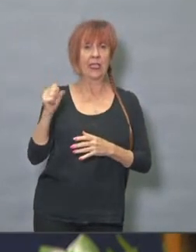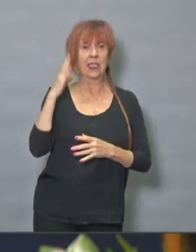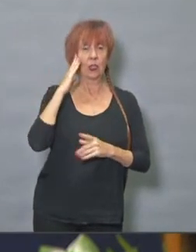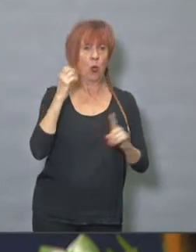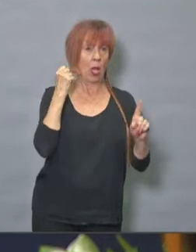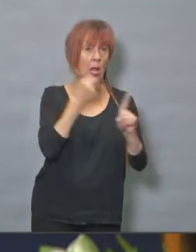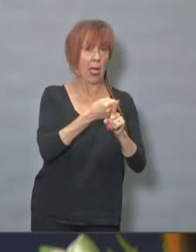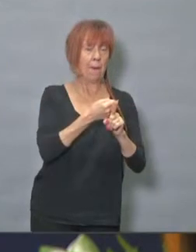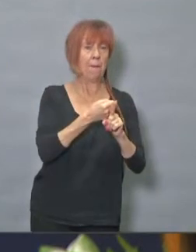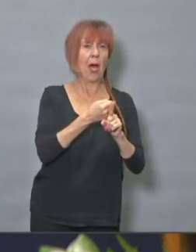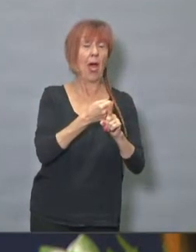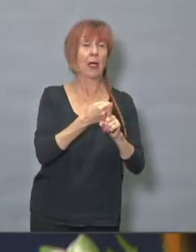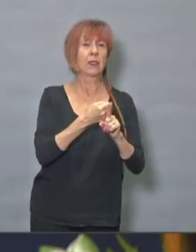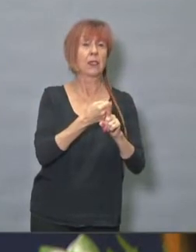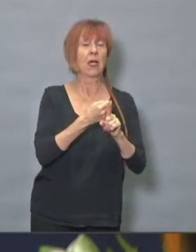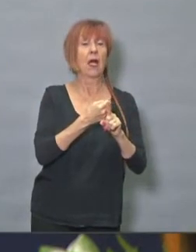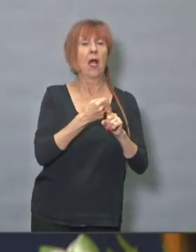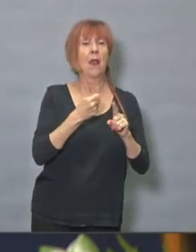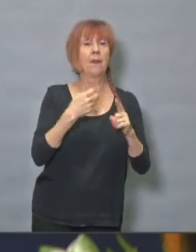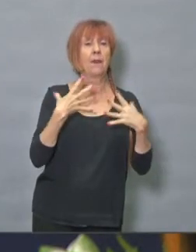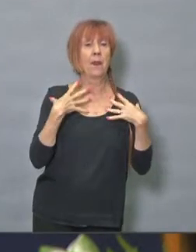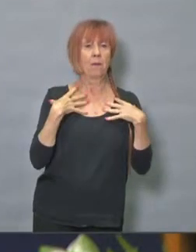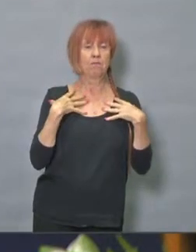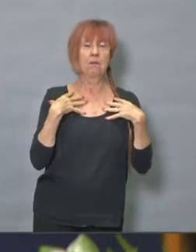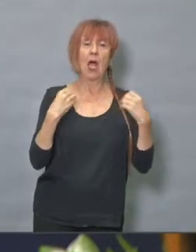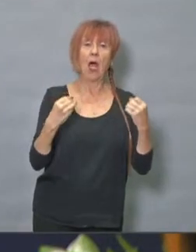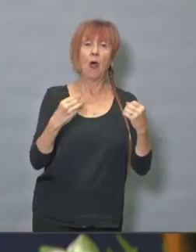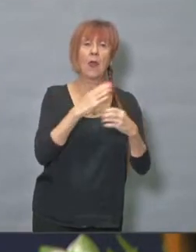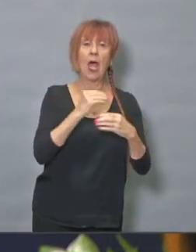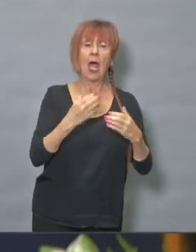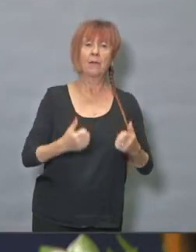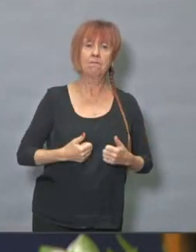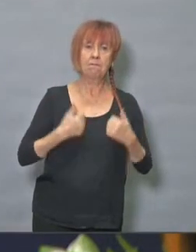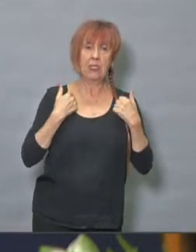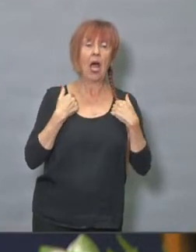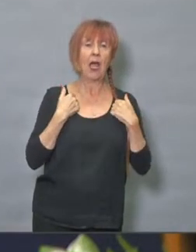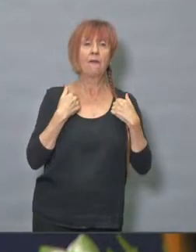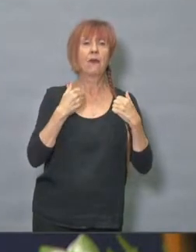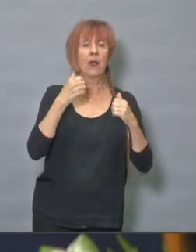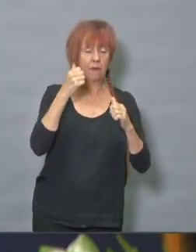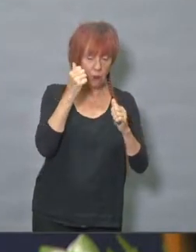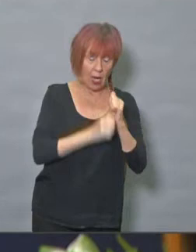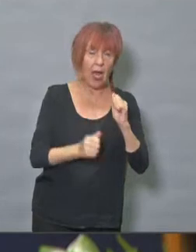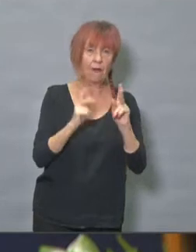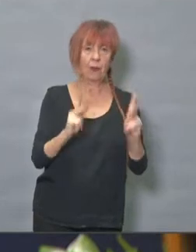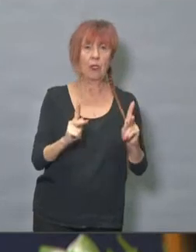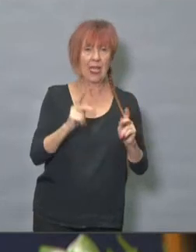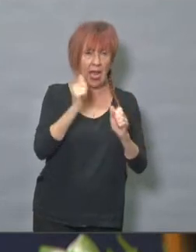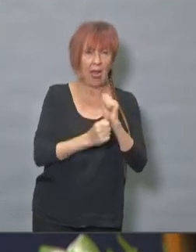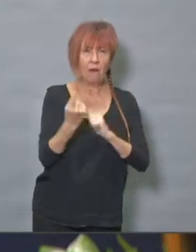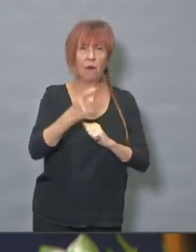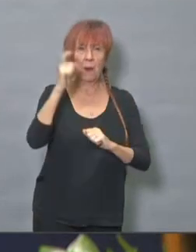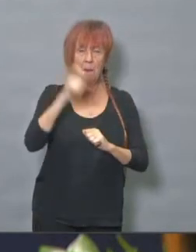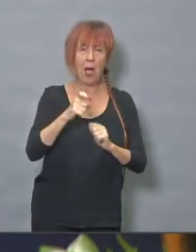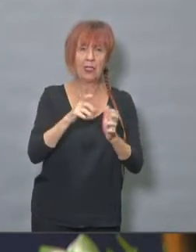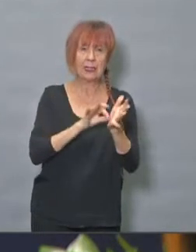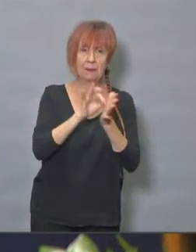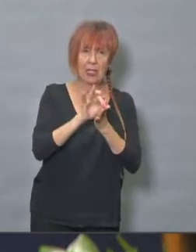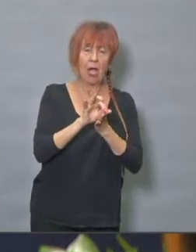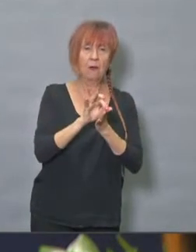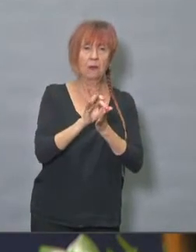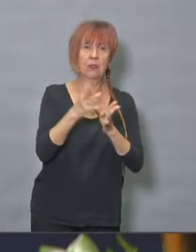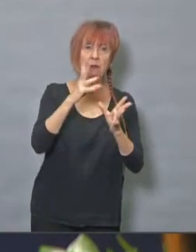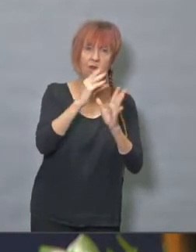communities are based on the census data. Everyone must be counted, regardless of their age, race, or immigration